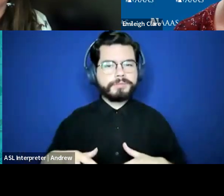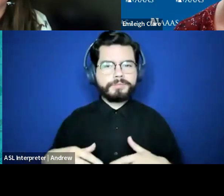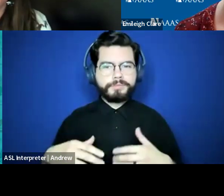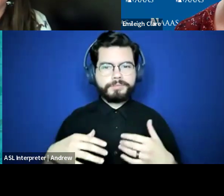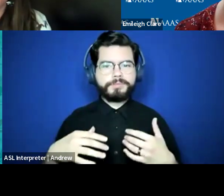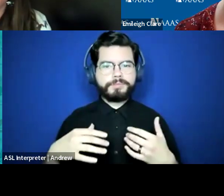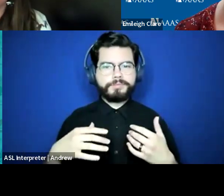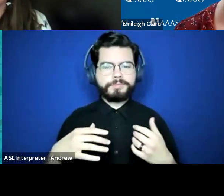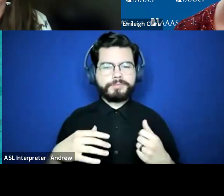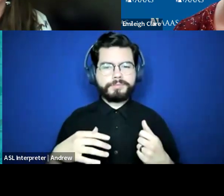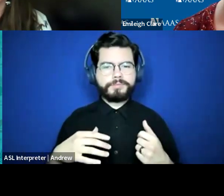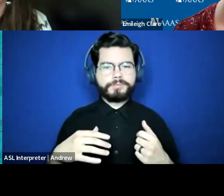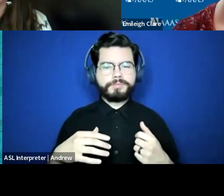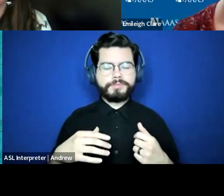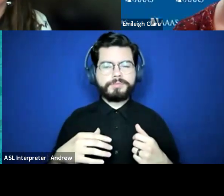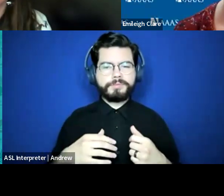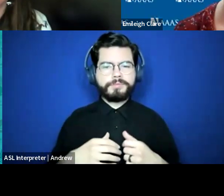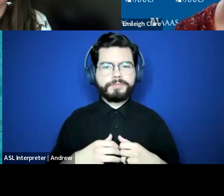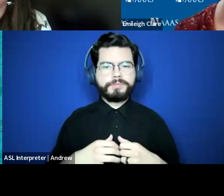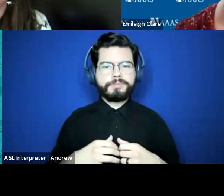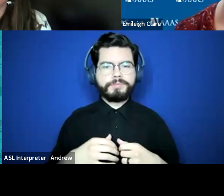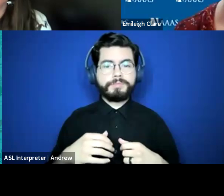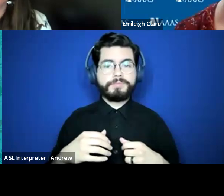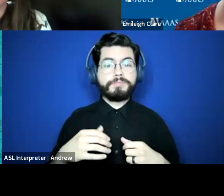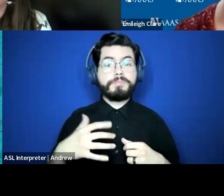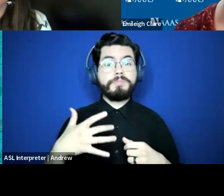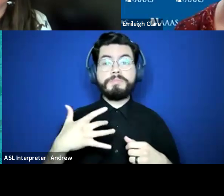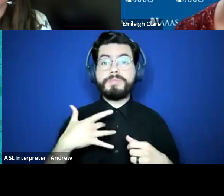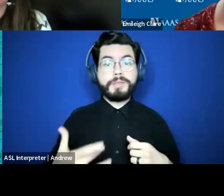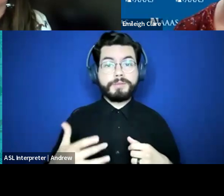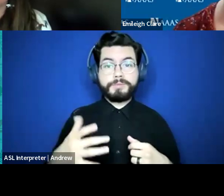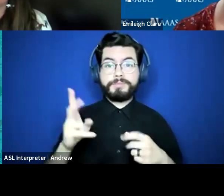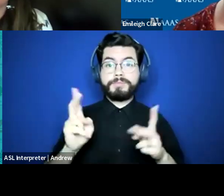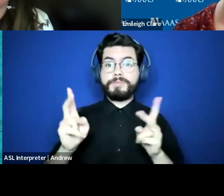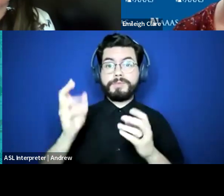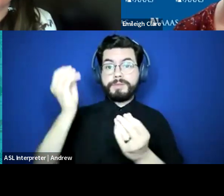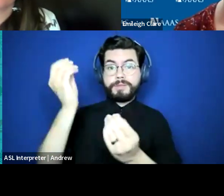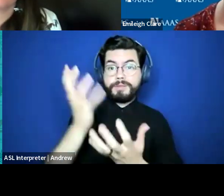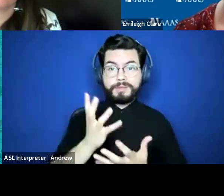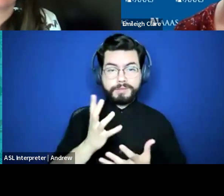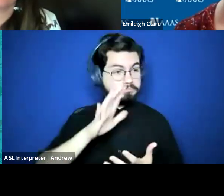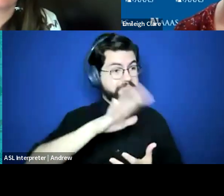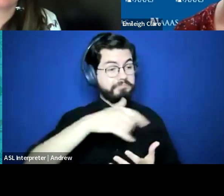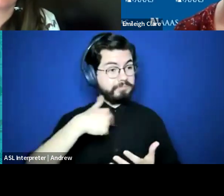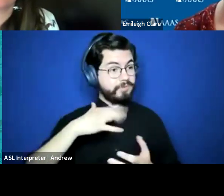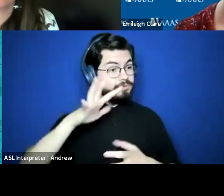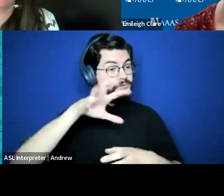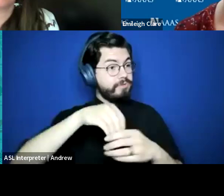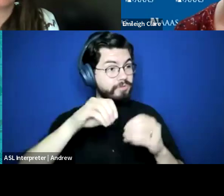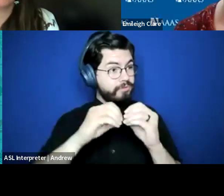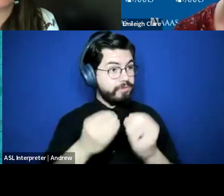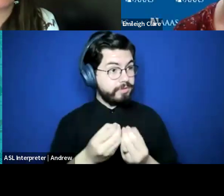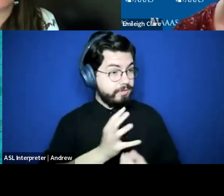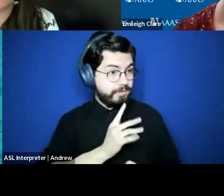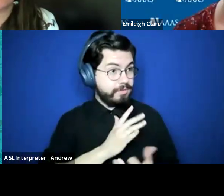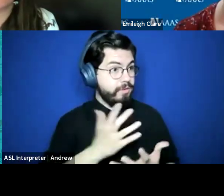I'm thinking, people tell us that what's helpful about being part of a organization like this is